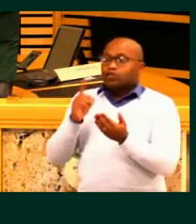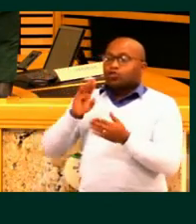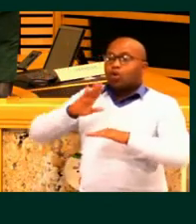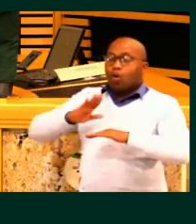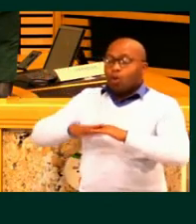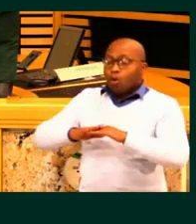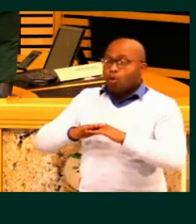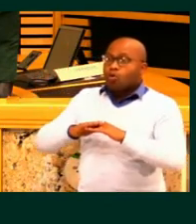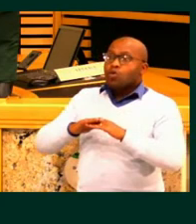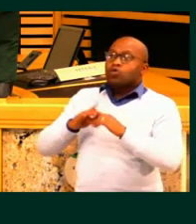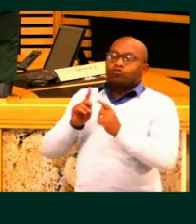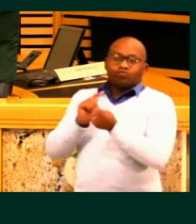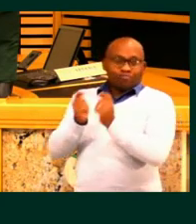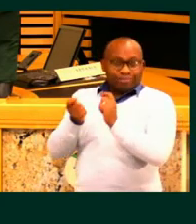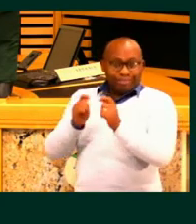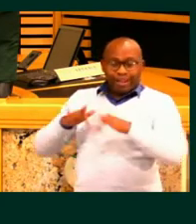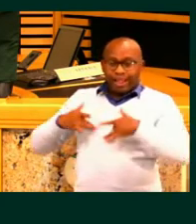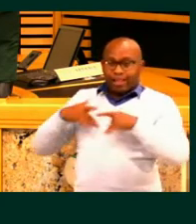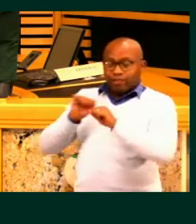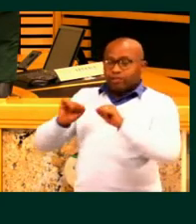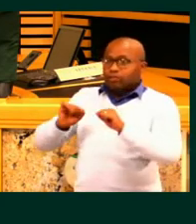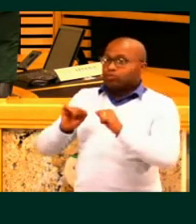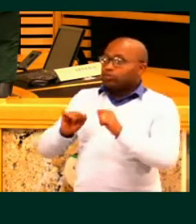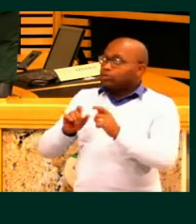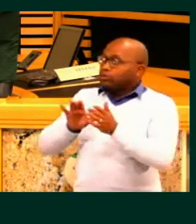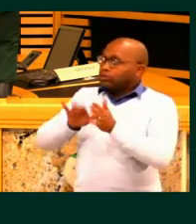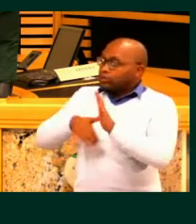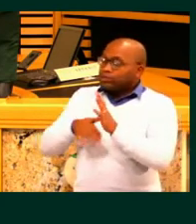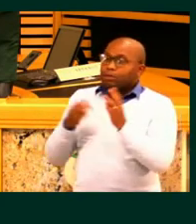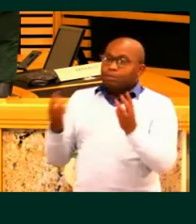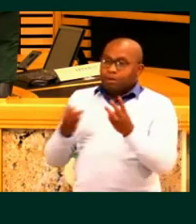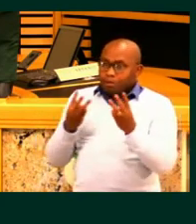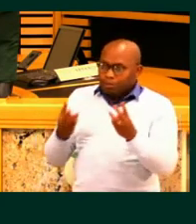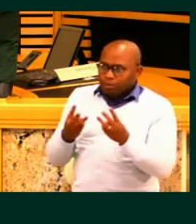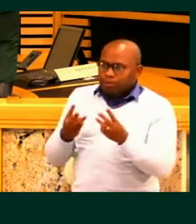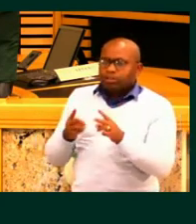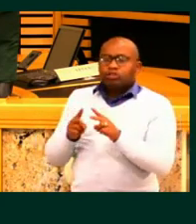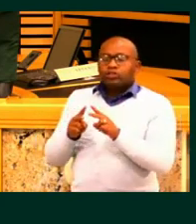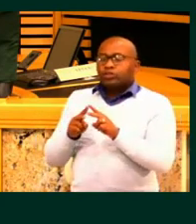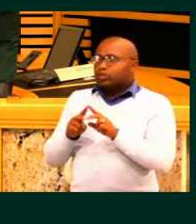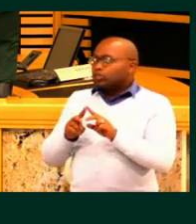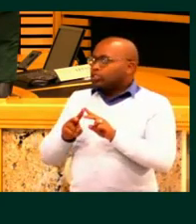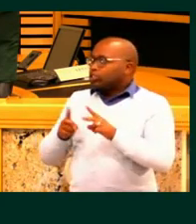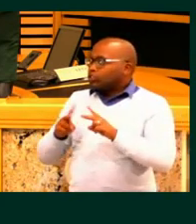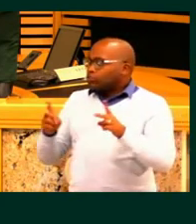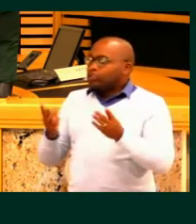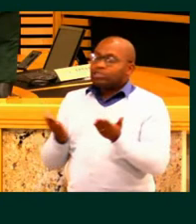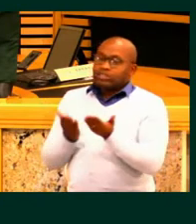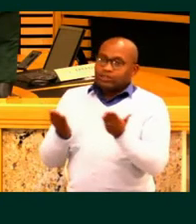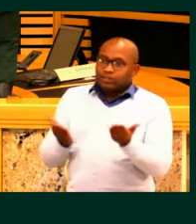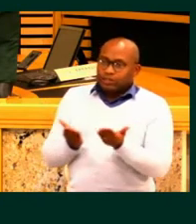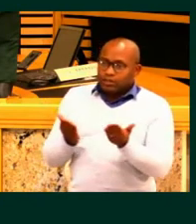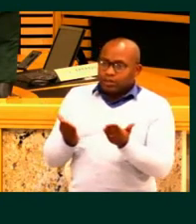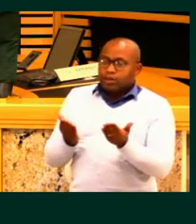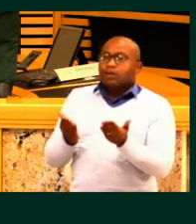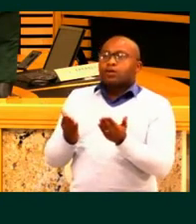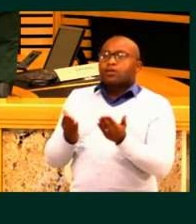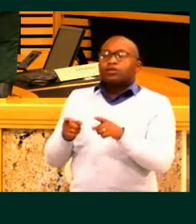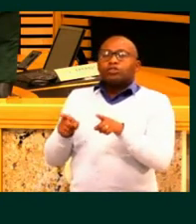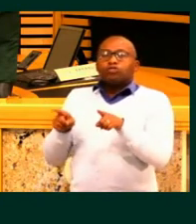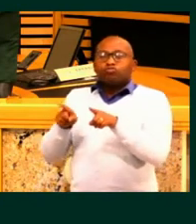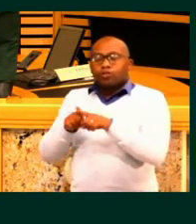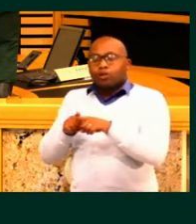empowerment of person with disabilties and range of interventions and Service Such protective Workshop capacity